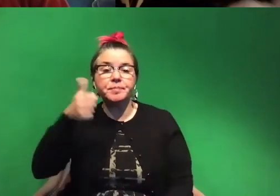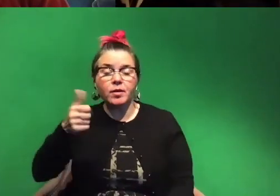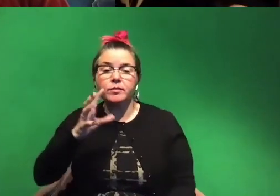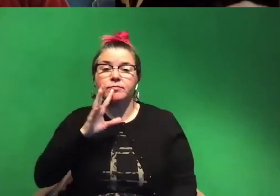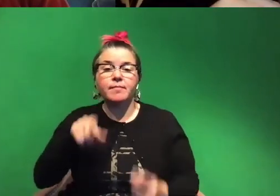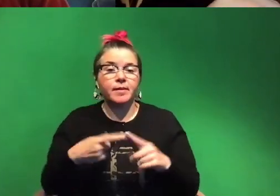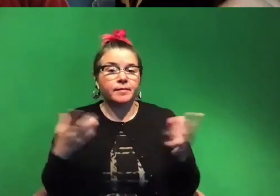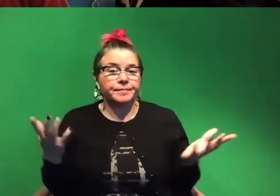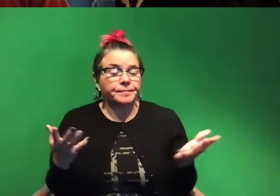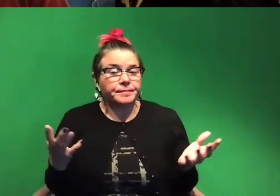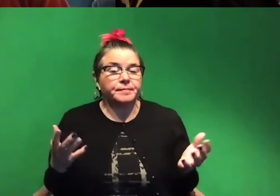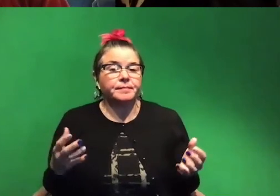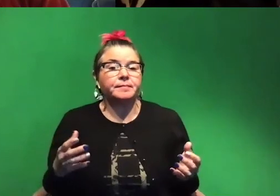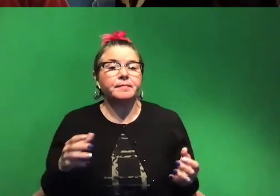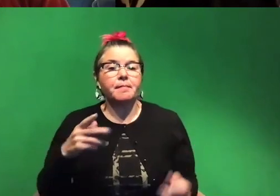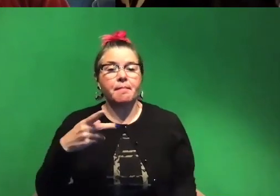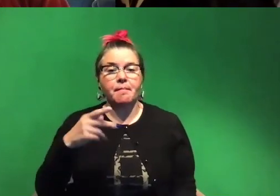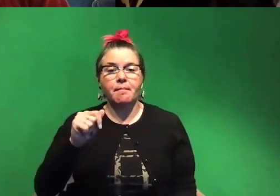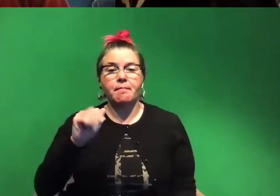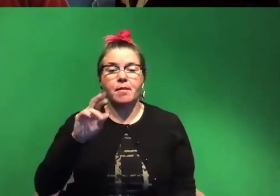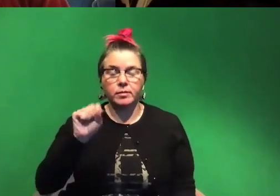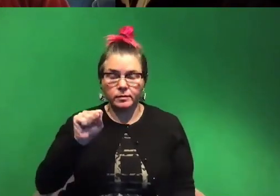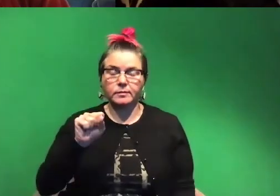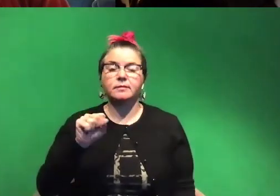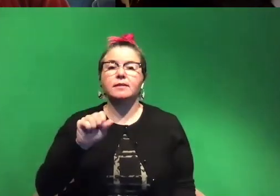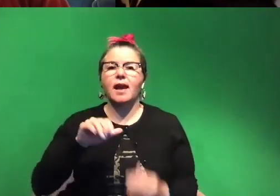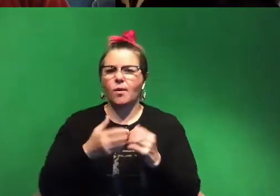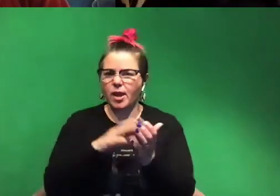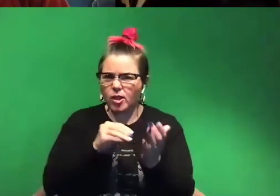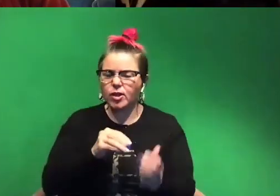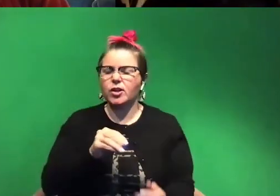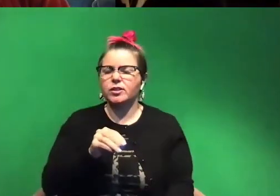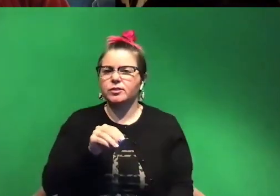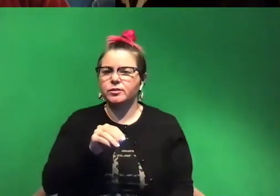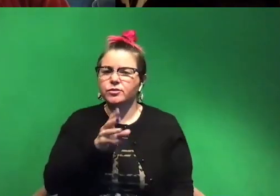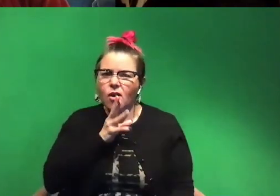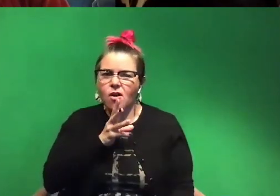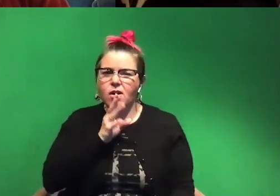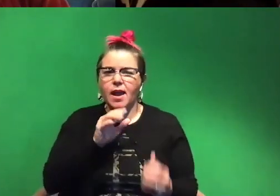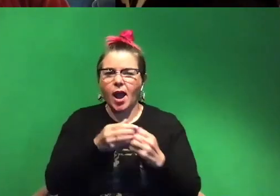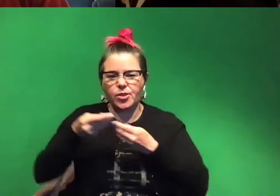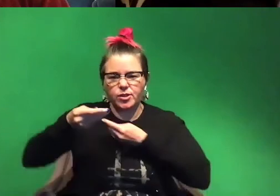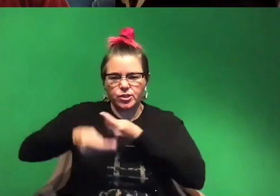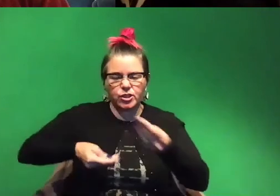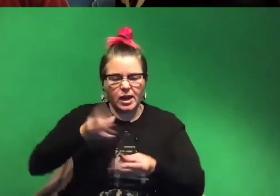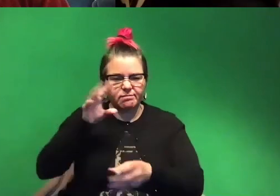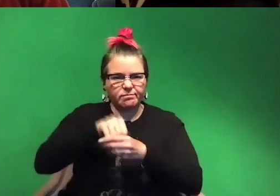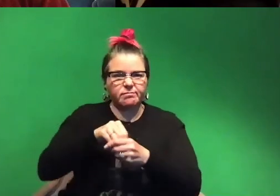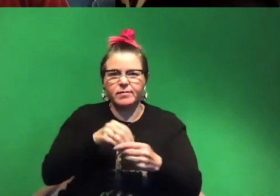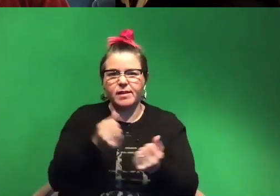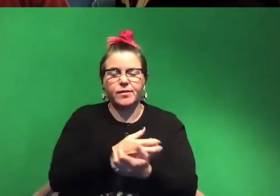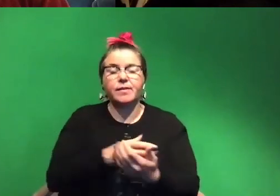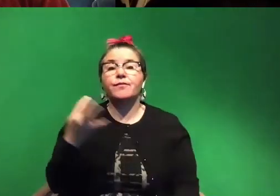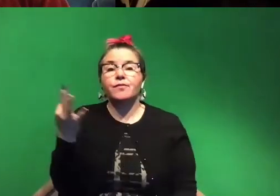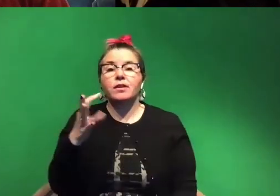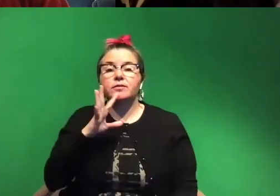talking about parrots and how they learn and talk and how their genetics is rolled into all that. Friday we're talking